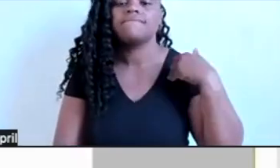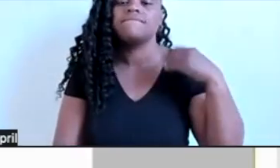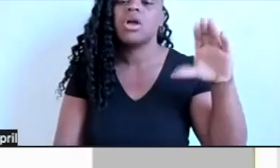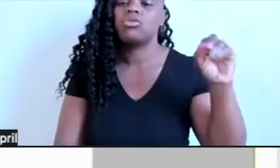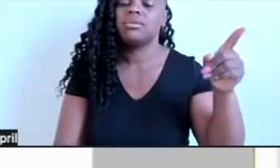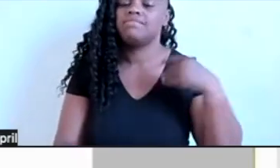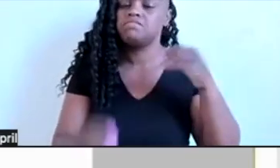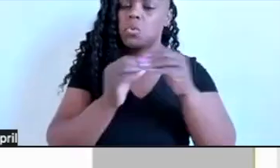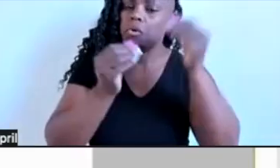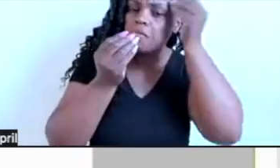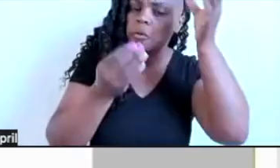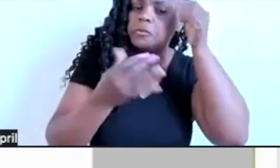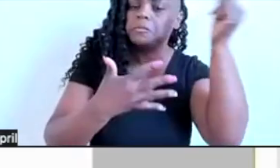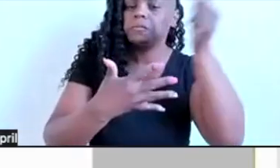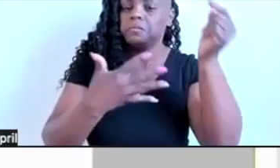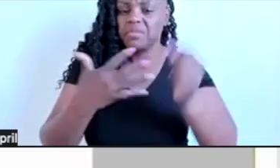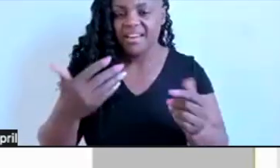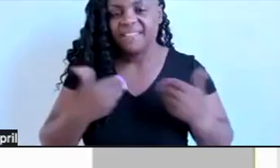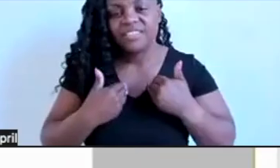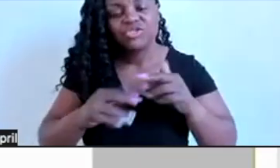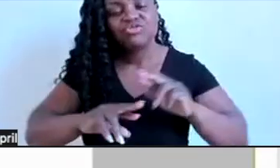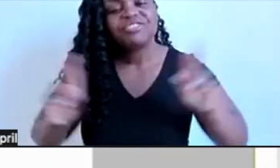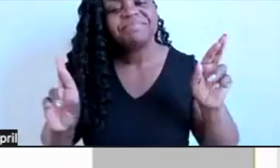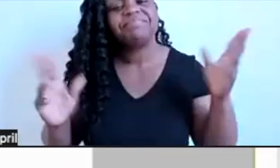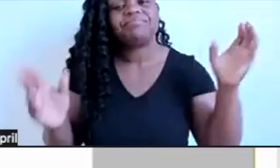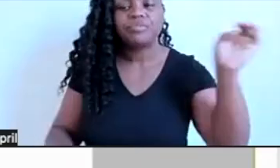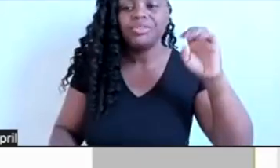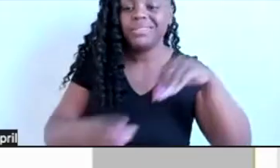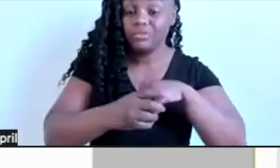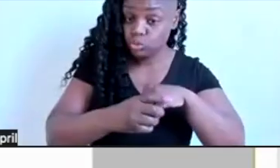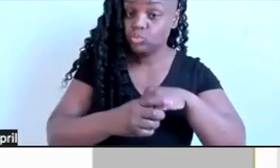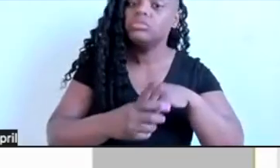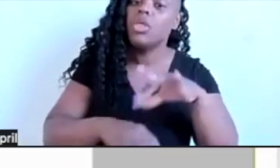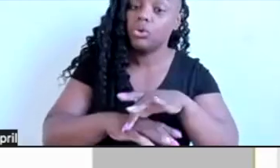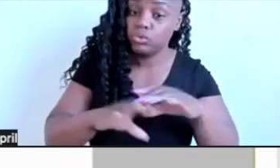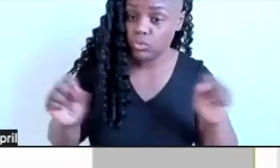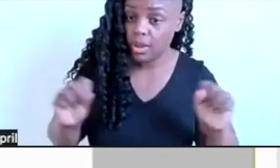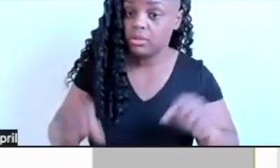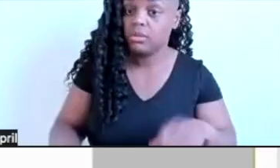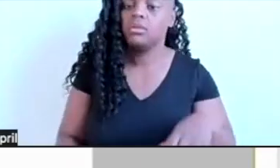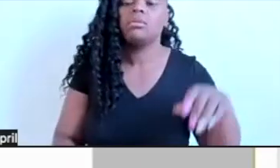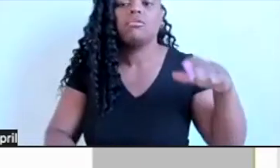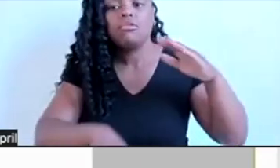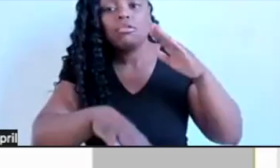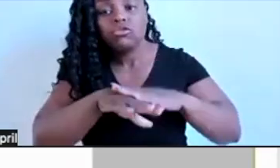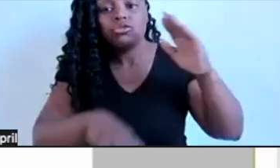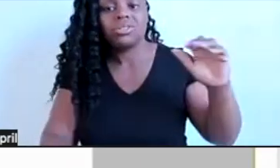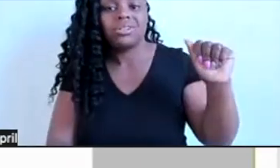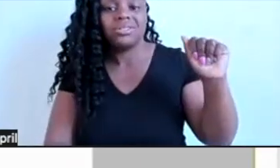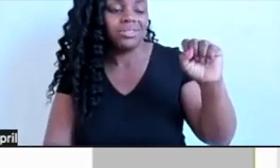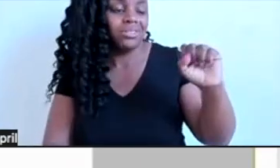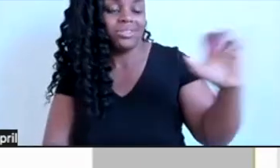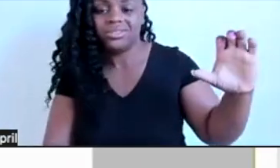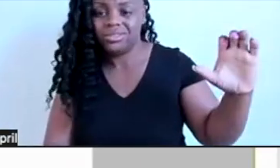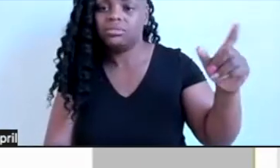earthquakes. Alert SCC is a countywide notification system. Everyone should sign up to receive alerts from